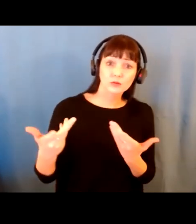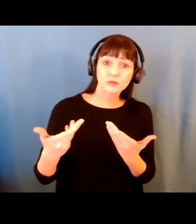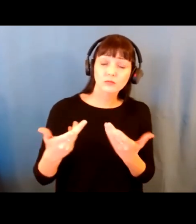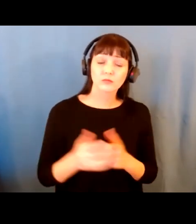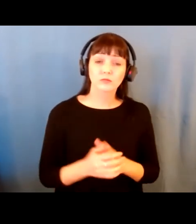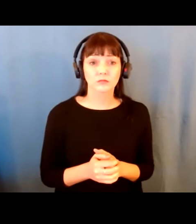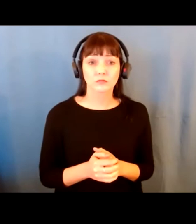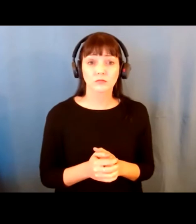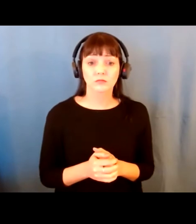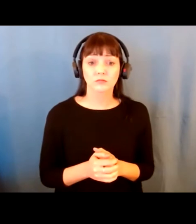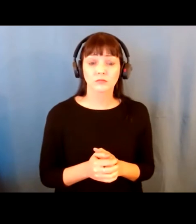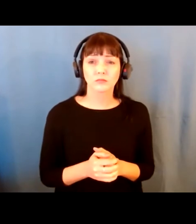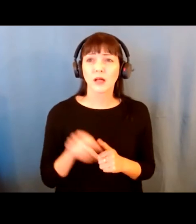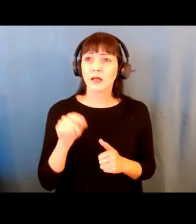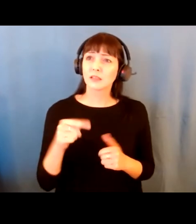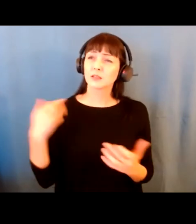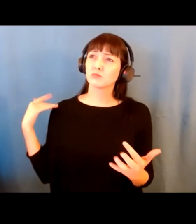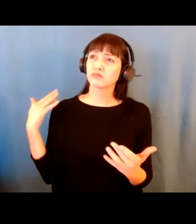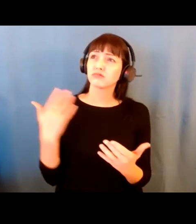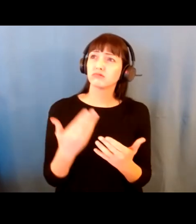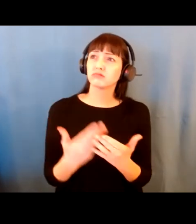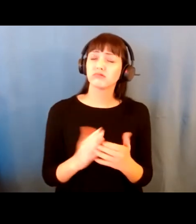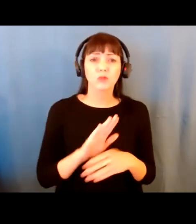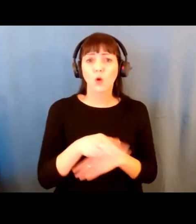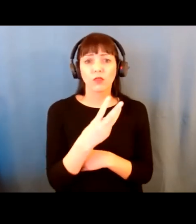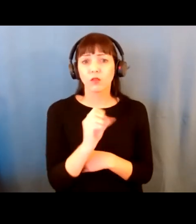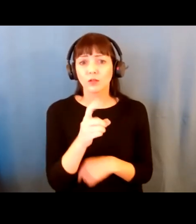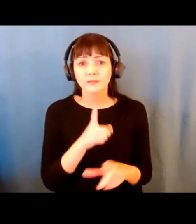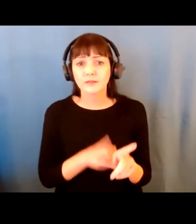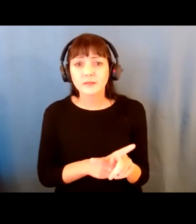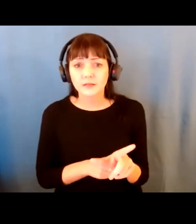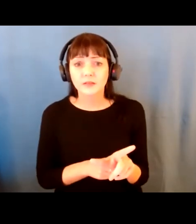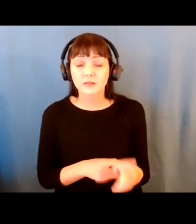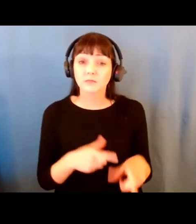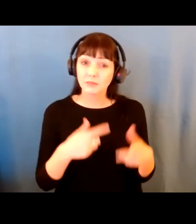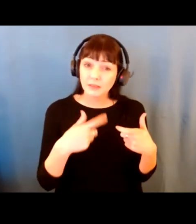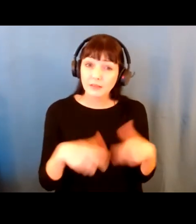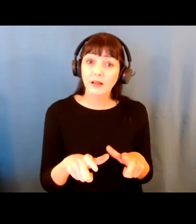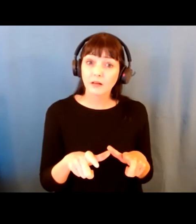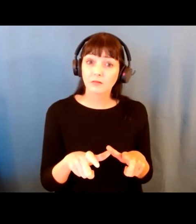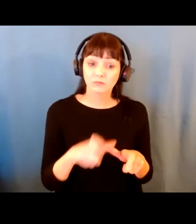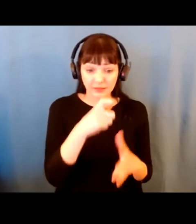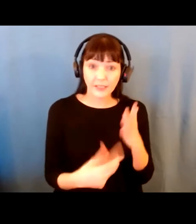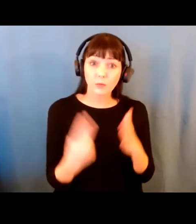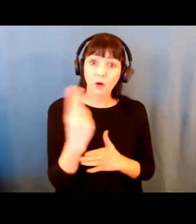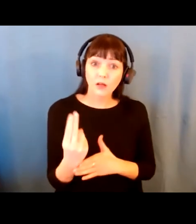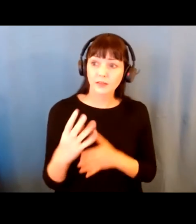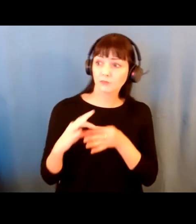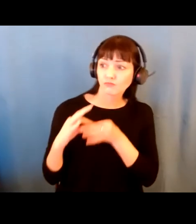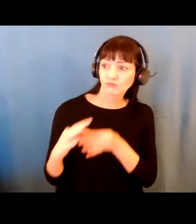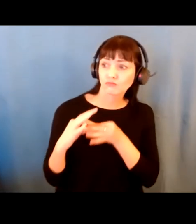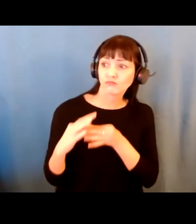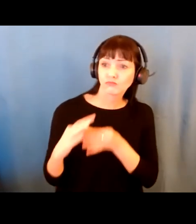Disability arts has been around for probably over 30 years, and of course it's still engaging disabled artists to create